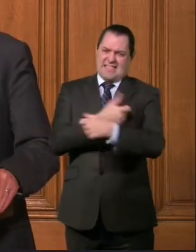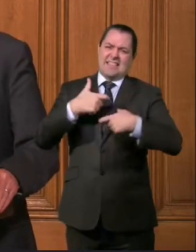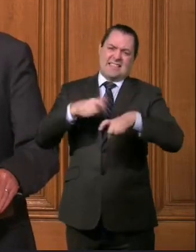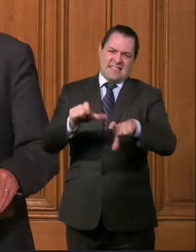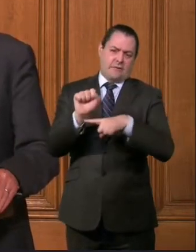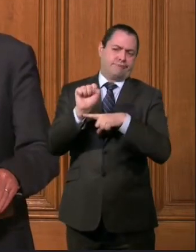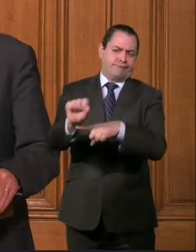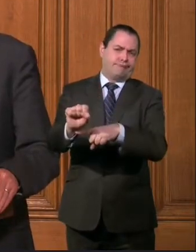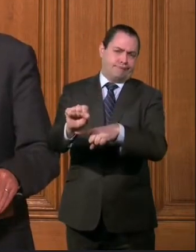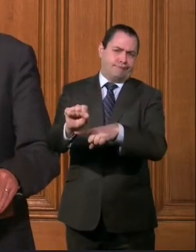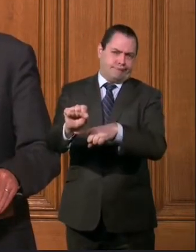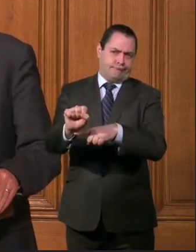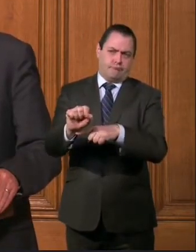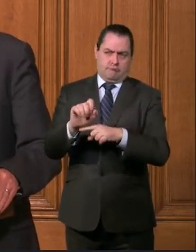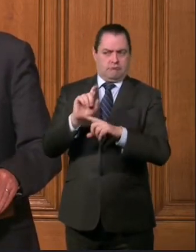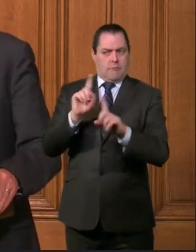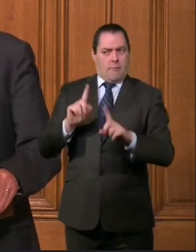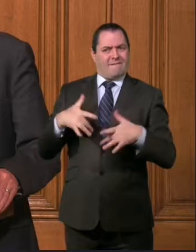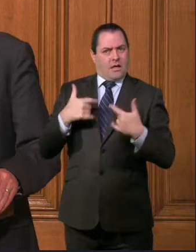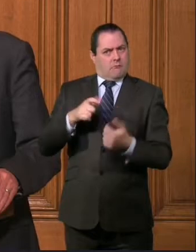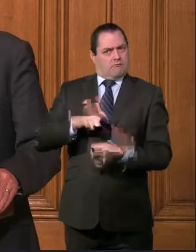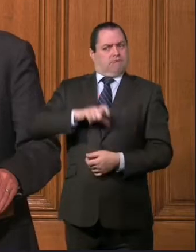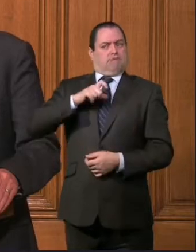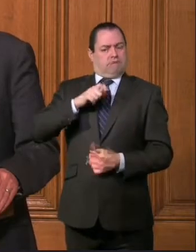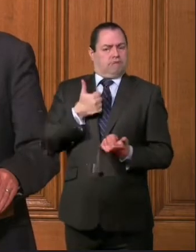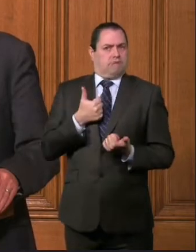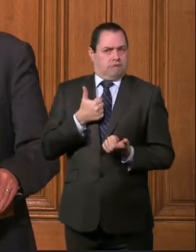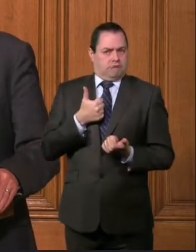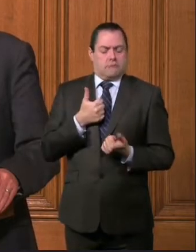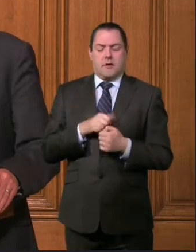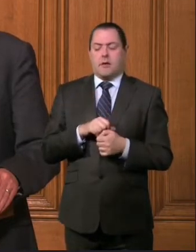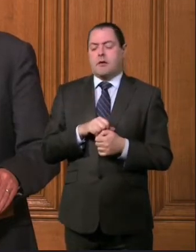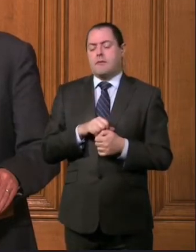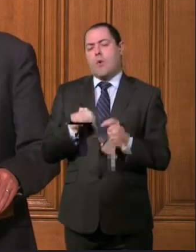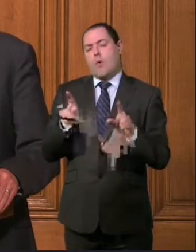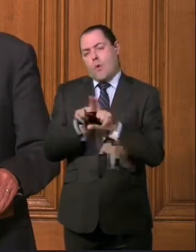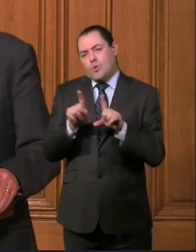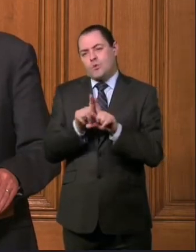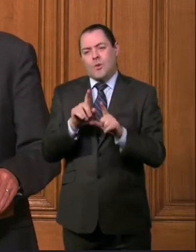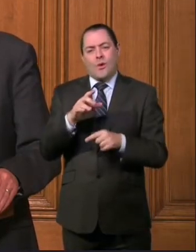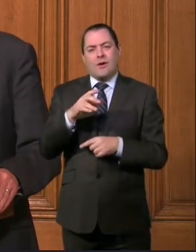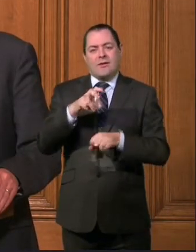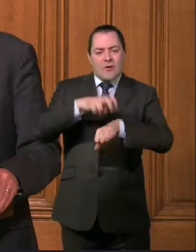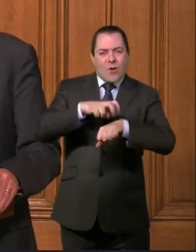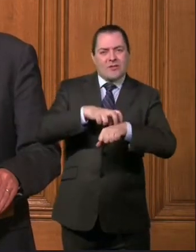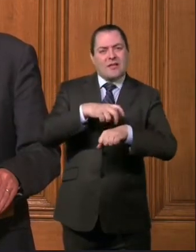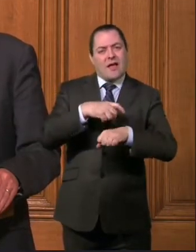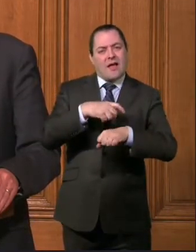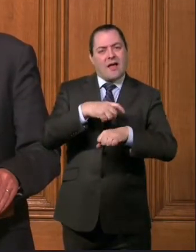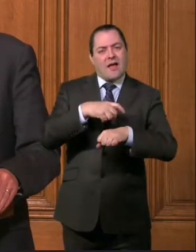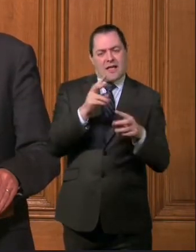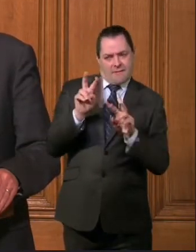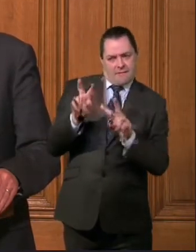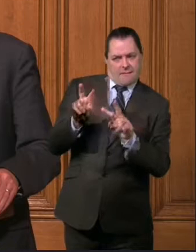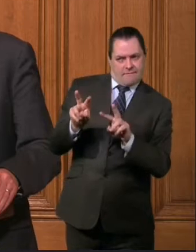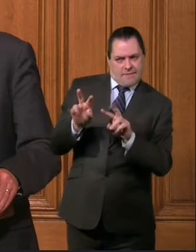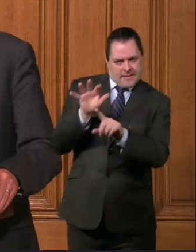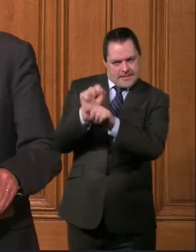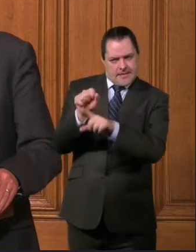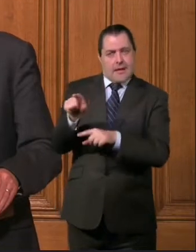coupled with, I think, what is a very important clinical observation, which is that individuals who've been infected previously and